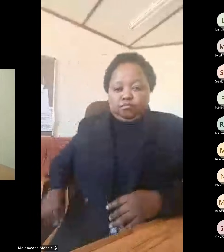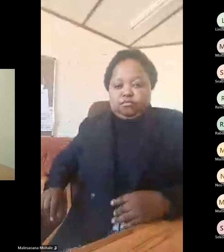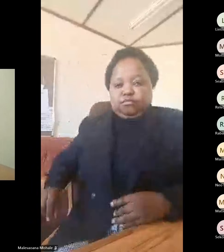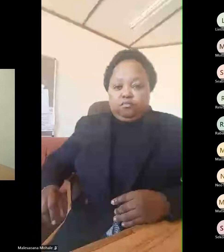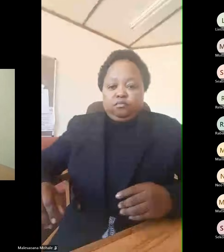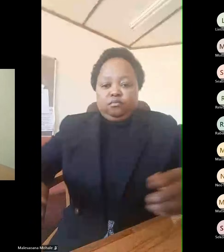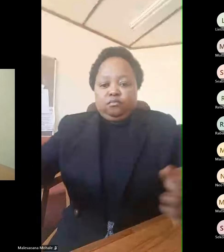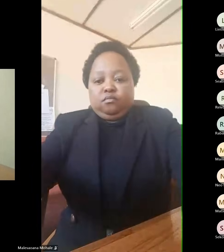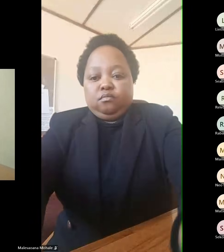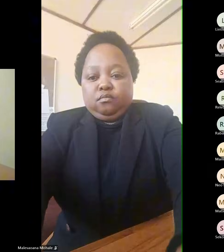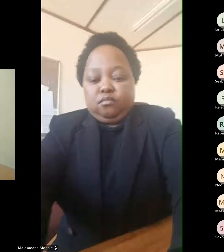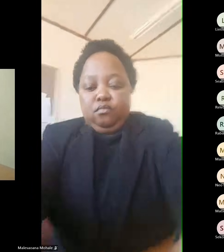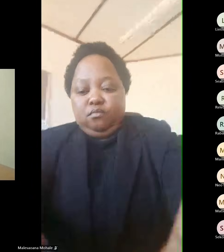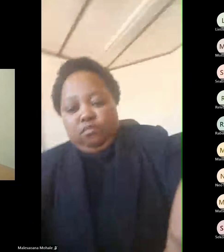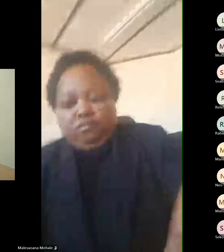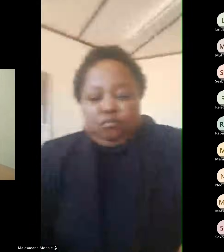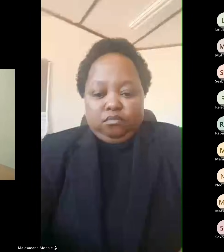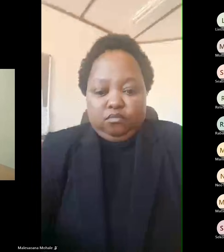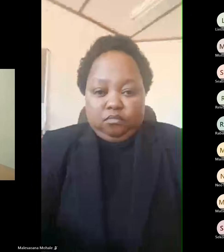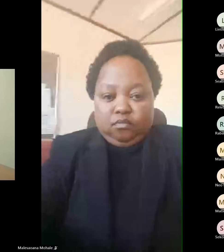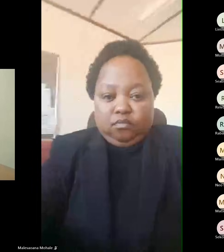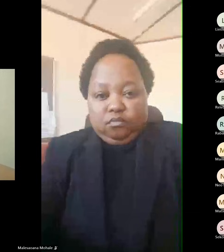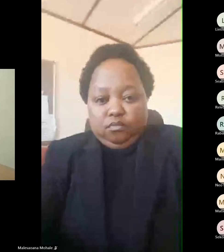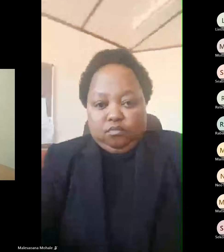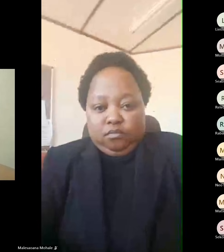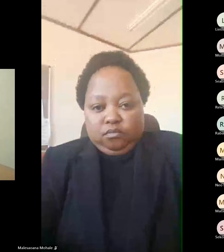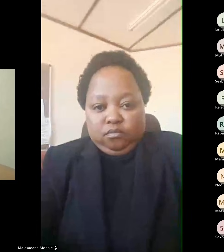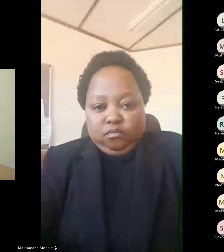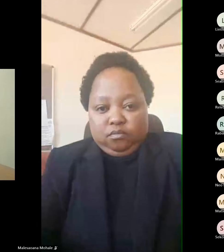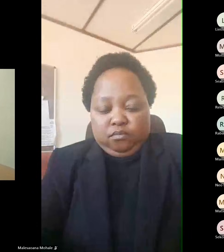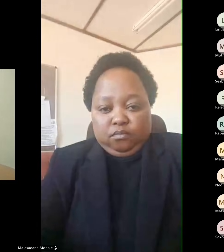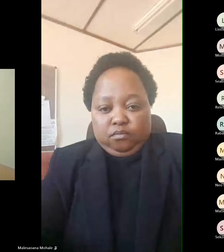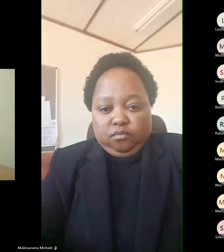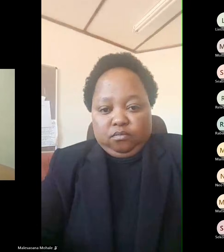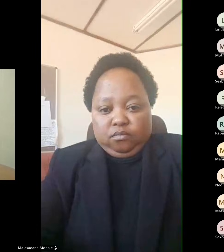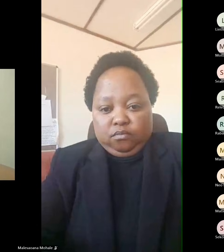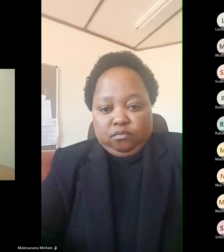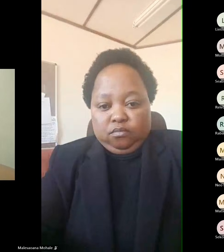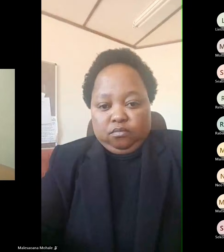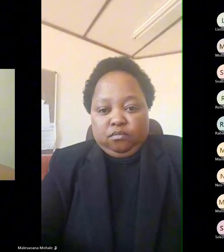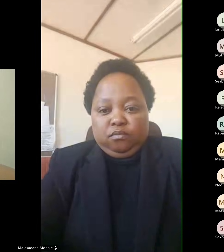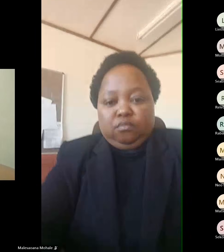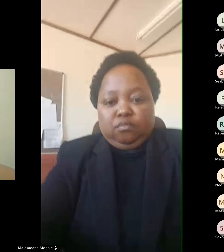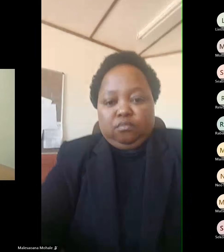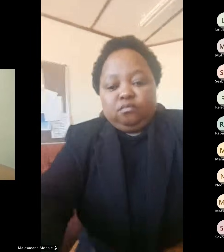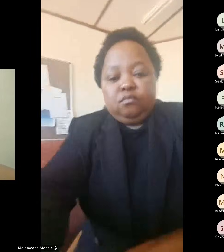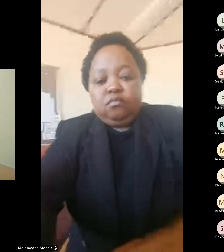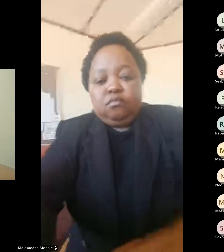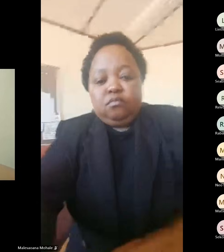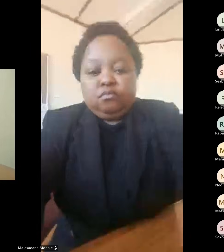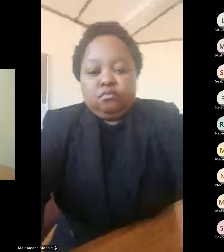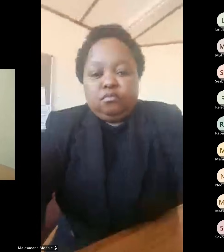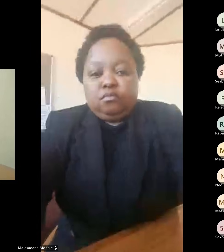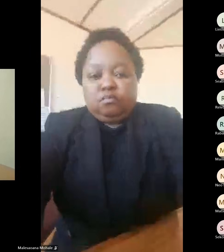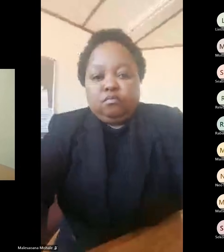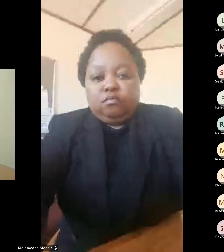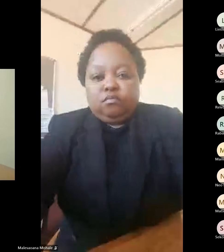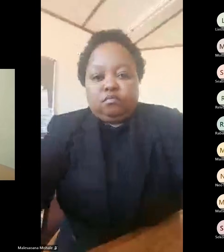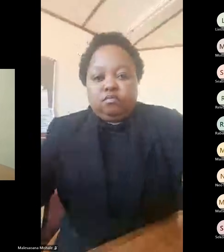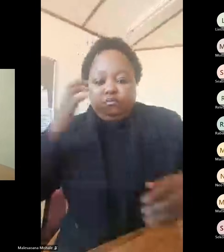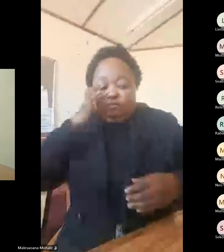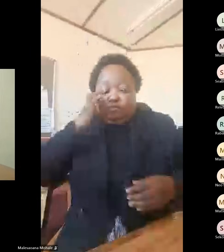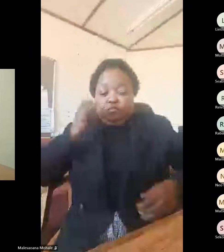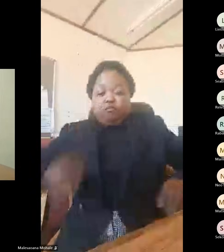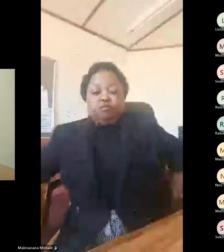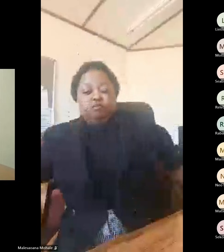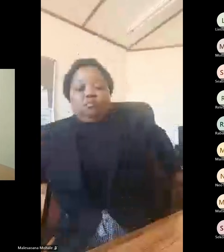Medimpo is ready to give her welcome remarks. And Medimpo, please go ahead and unmute and